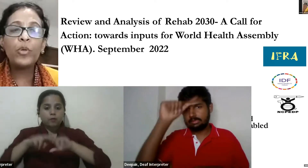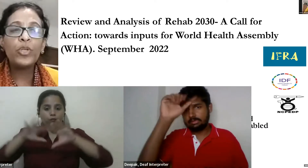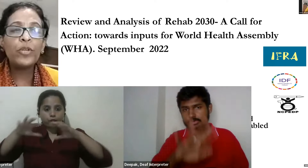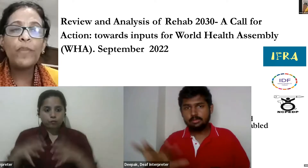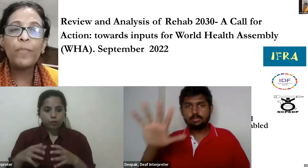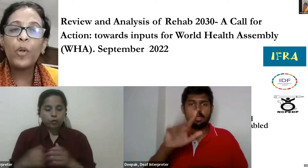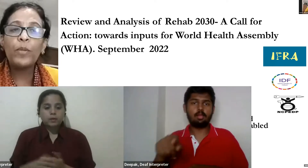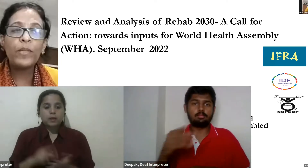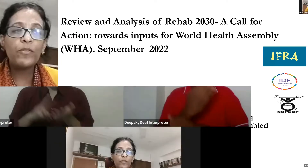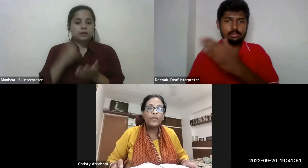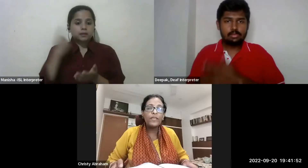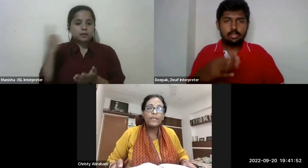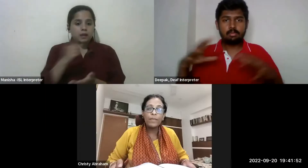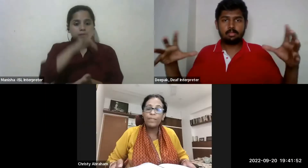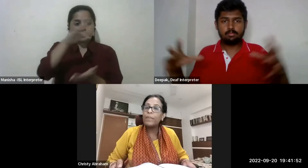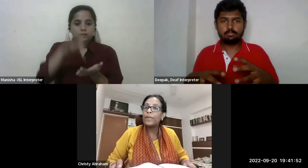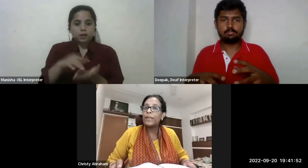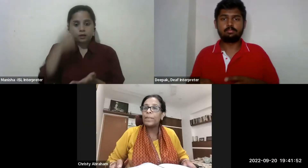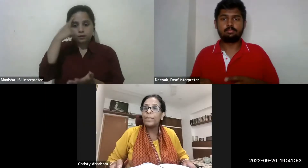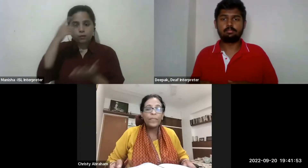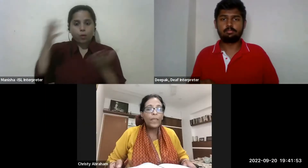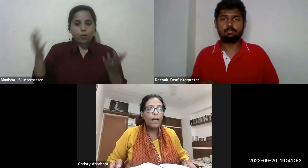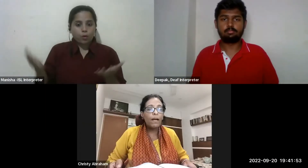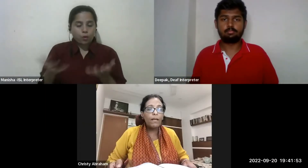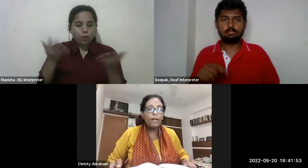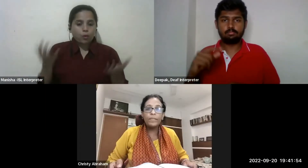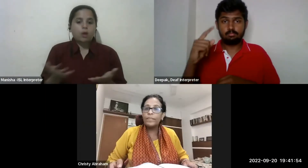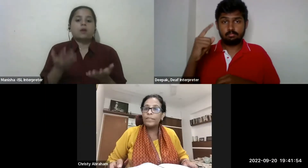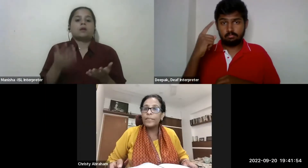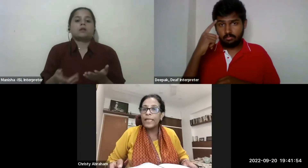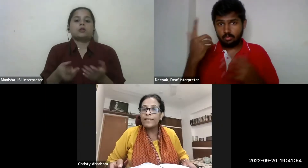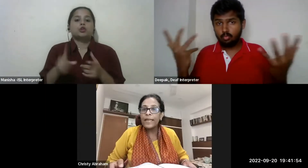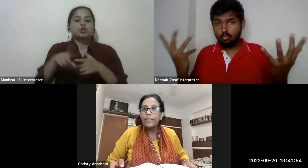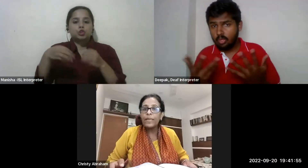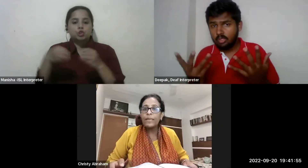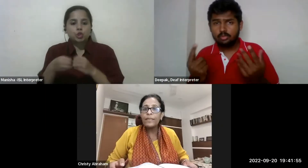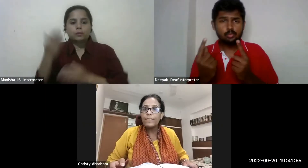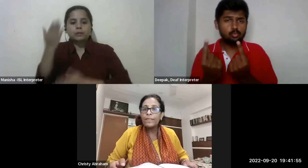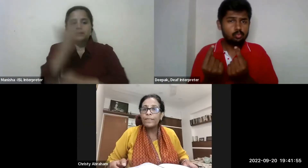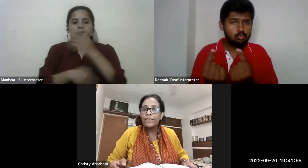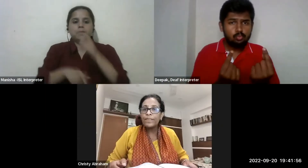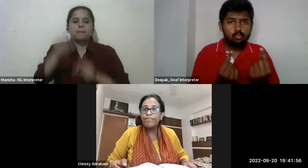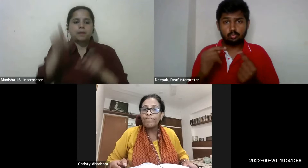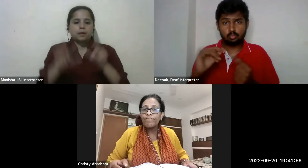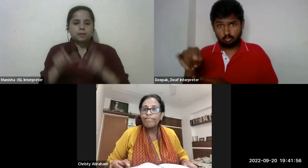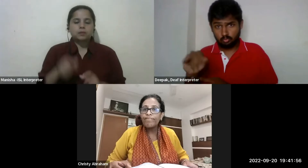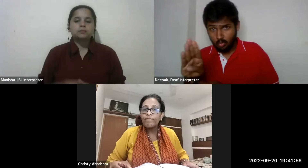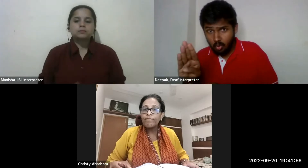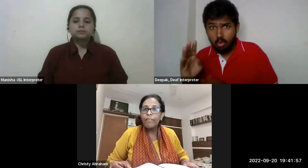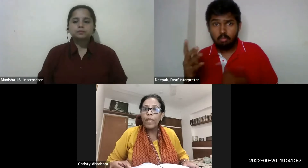for Promotion of Employment of Disabled People. Next slide, please.